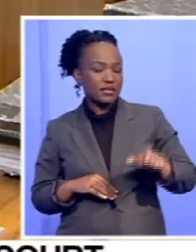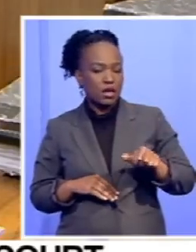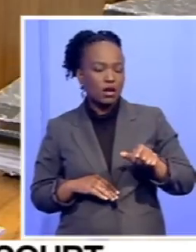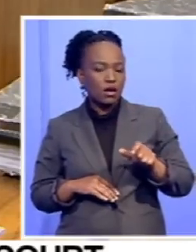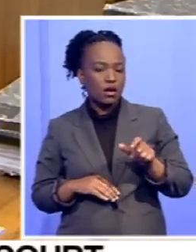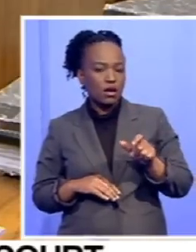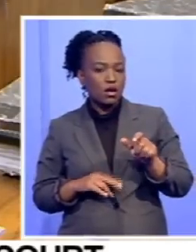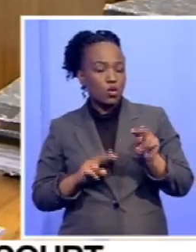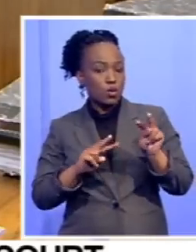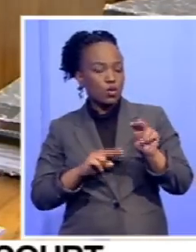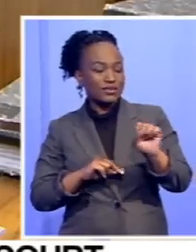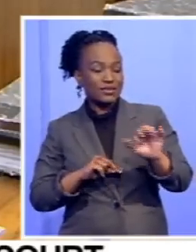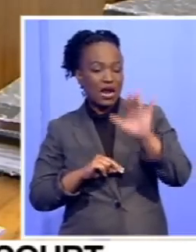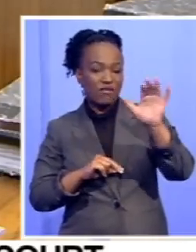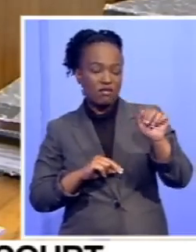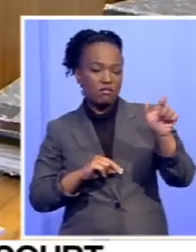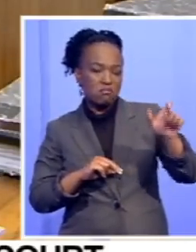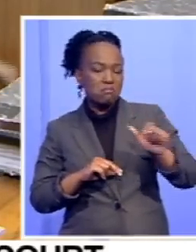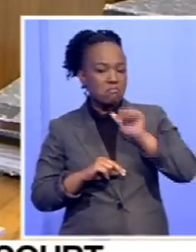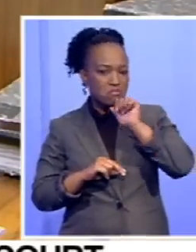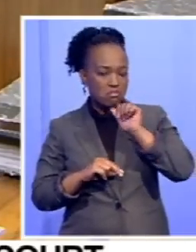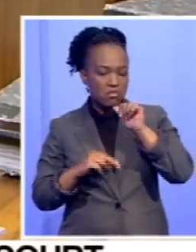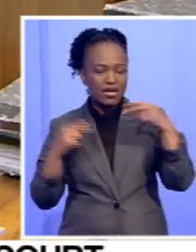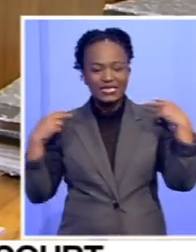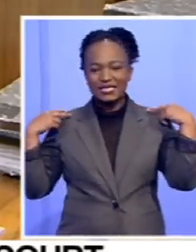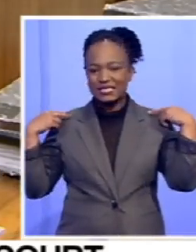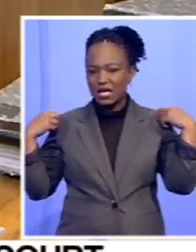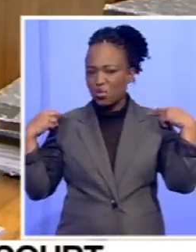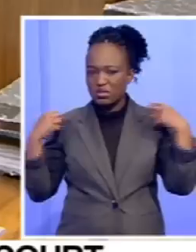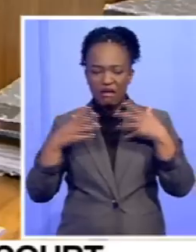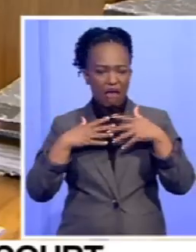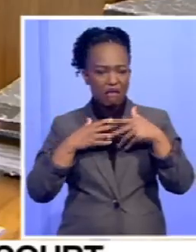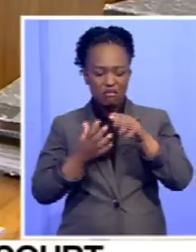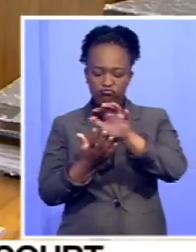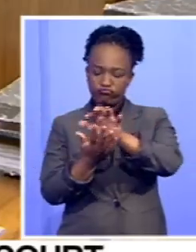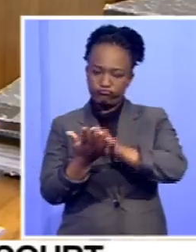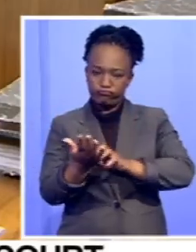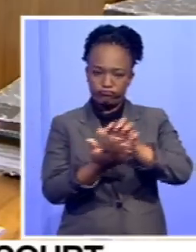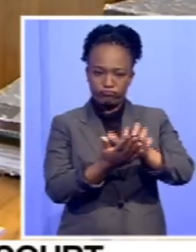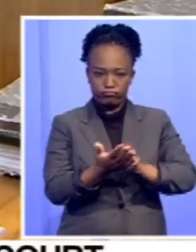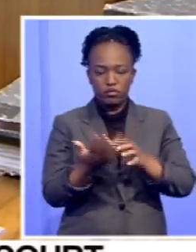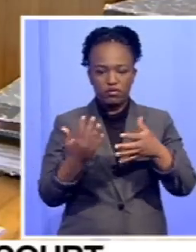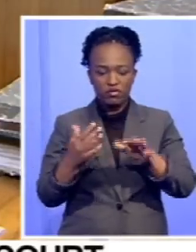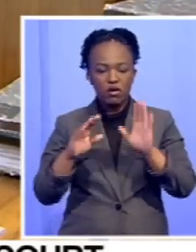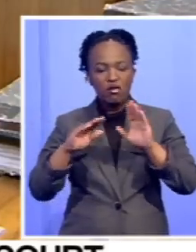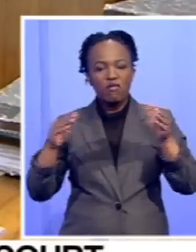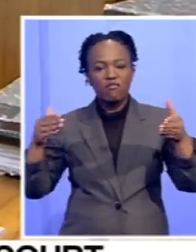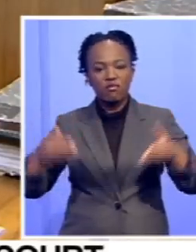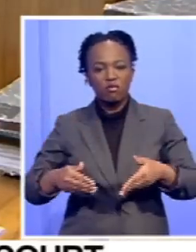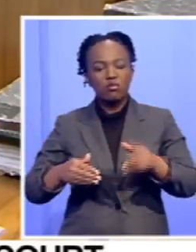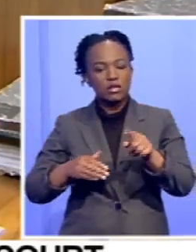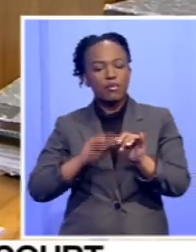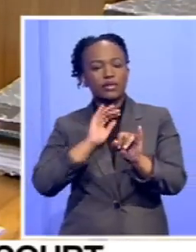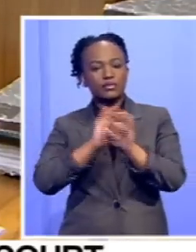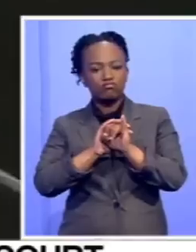themselves as South African. In any event, any security briefing preceding the funeral ought to have been identified